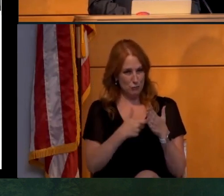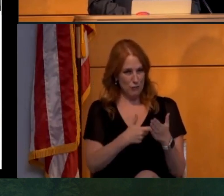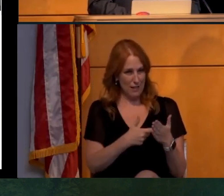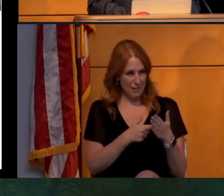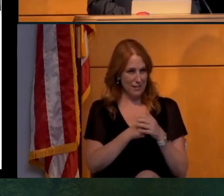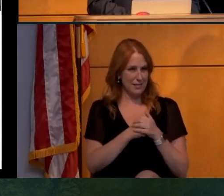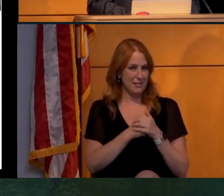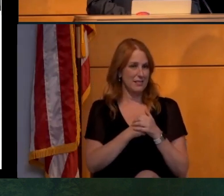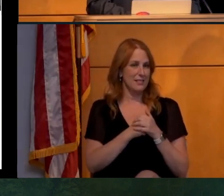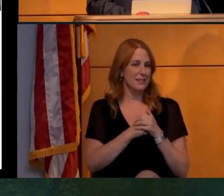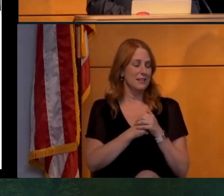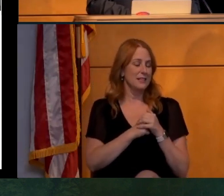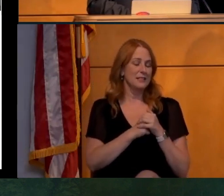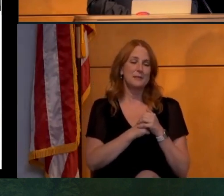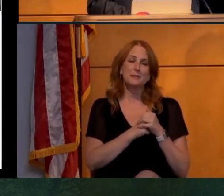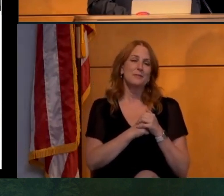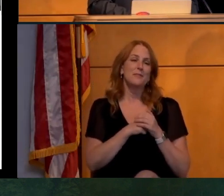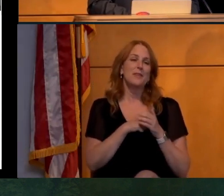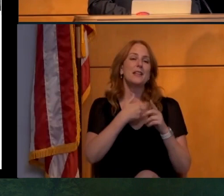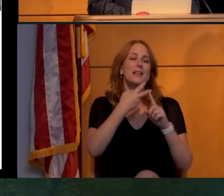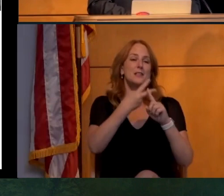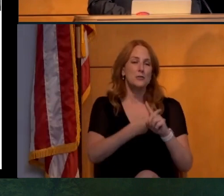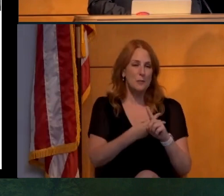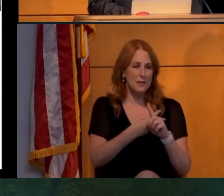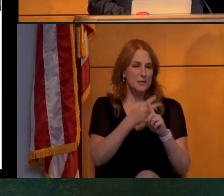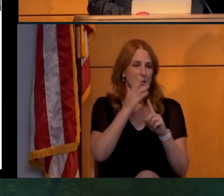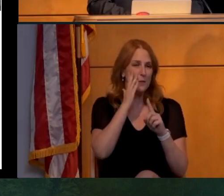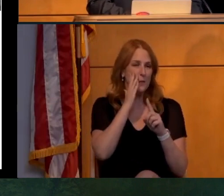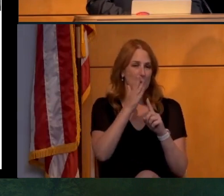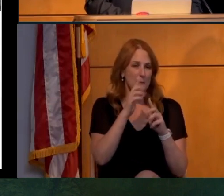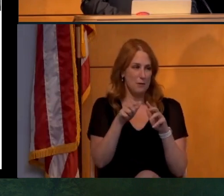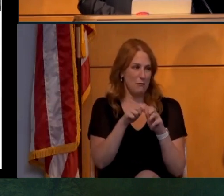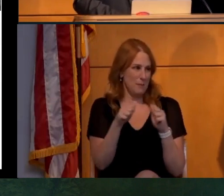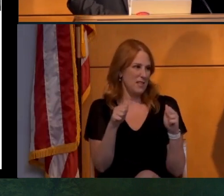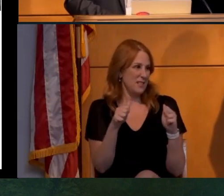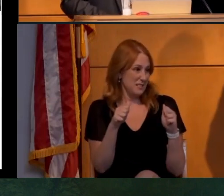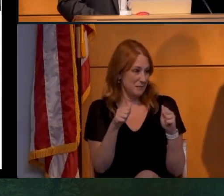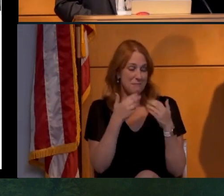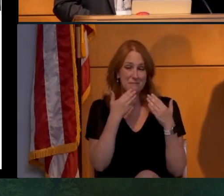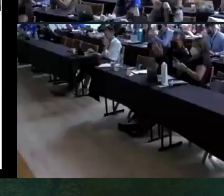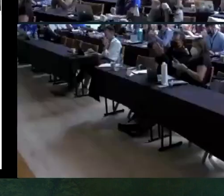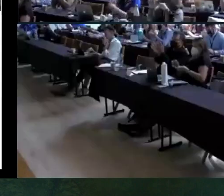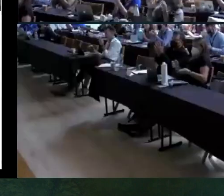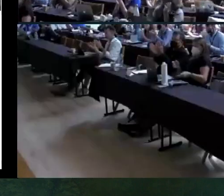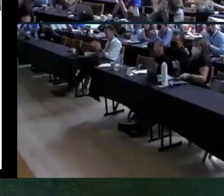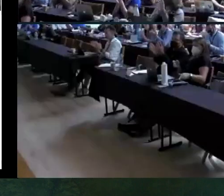okay? And in the next, I think 2 months, we're gonna be wrapping things up. Thank you.